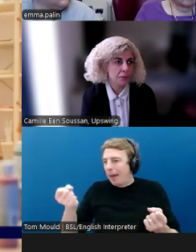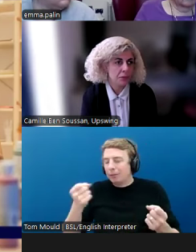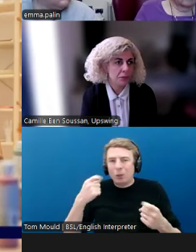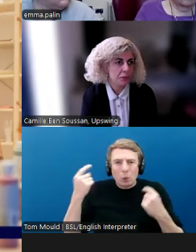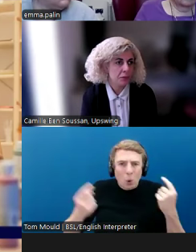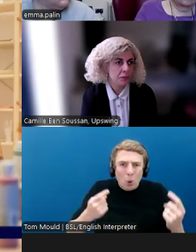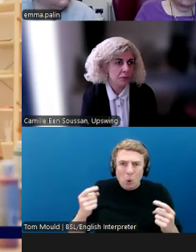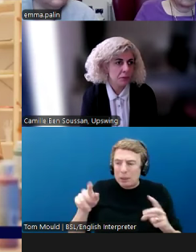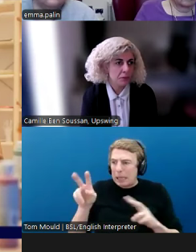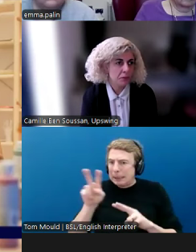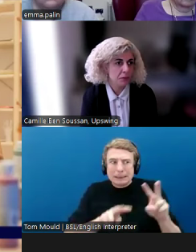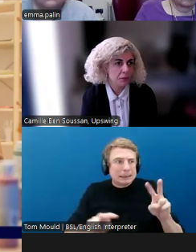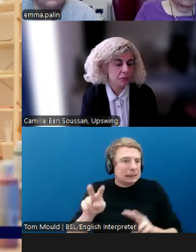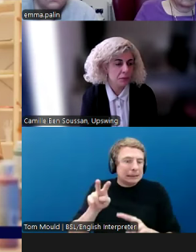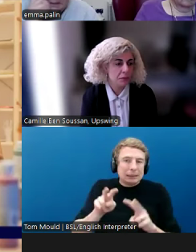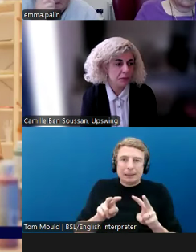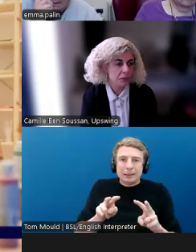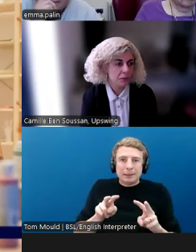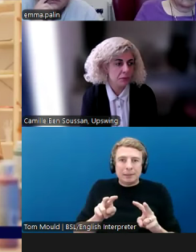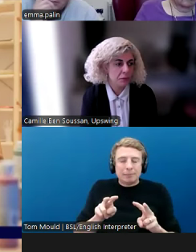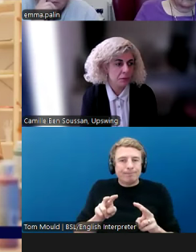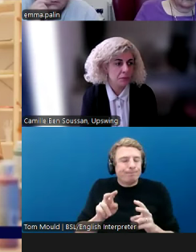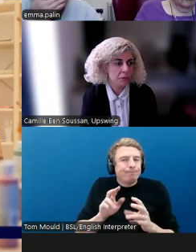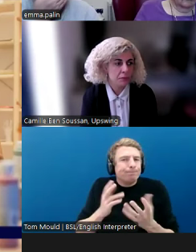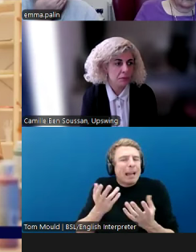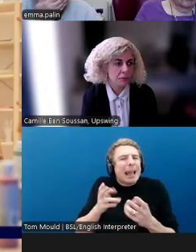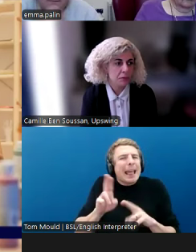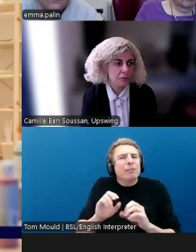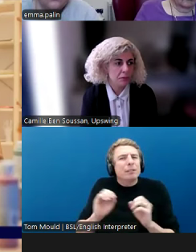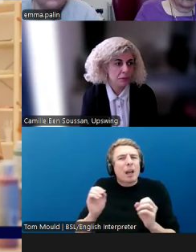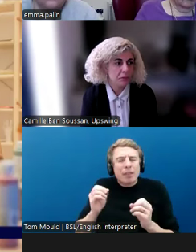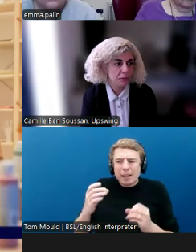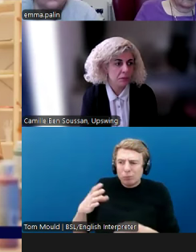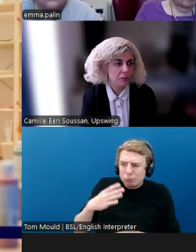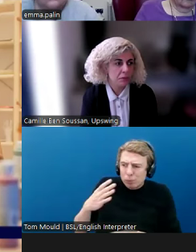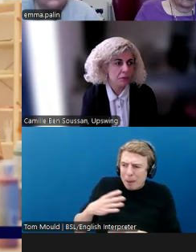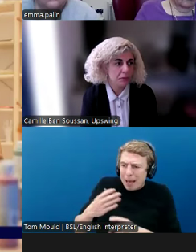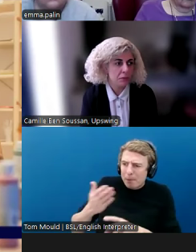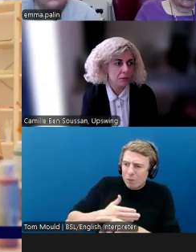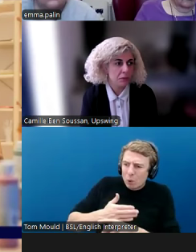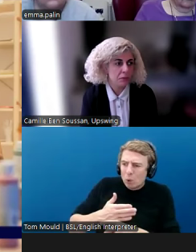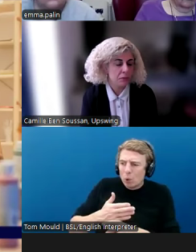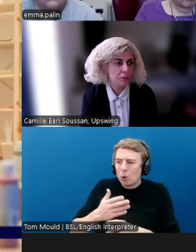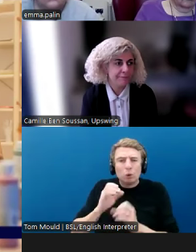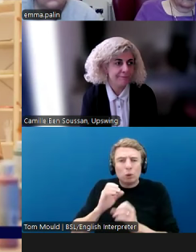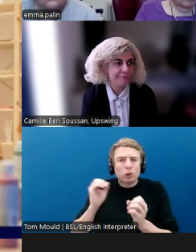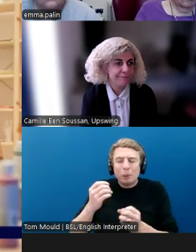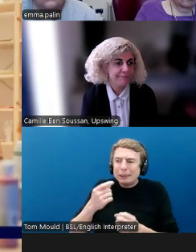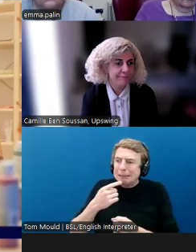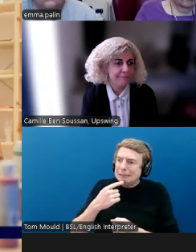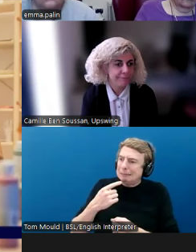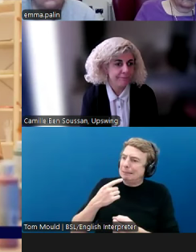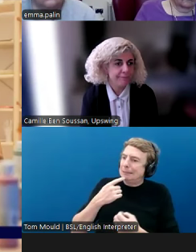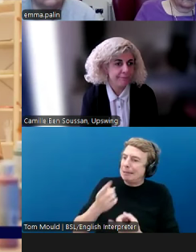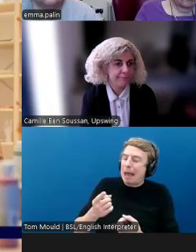it's really easy to be unsure about how to adapt, how to communicate comfortably, how to feel safe.